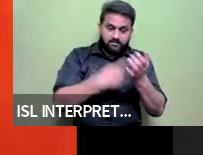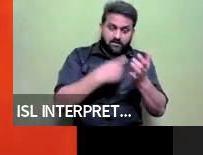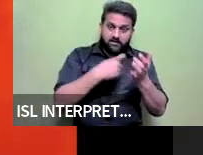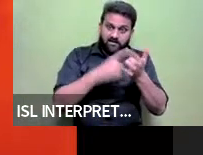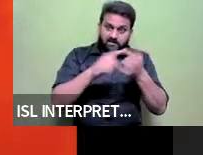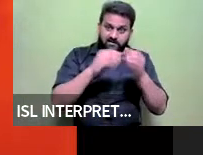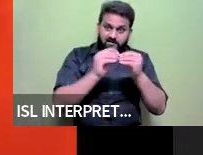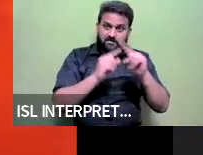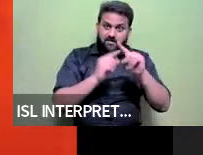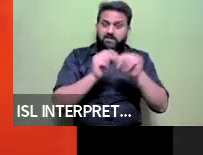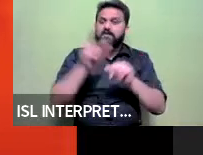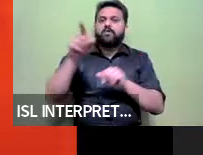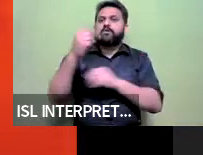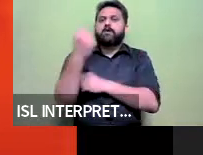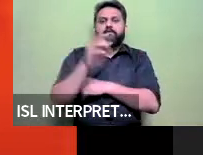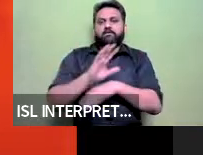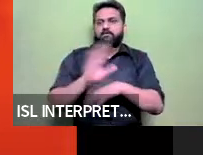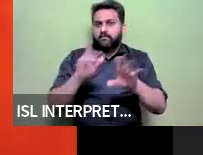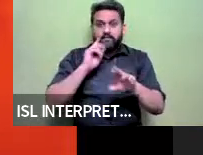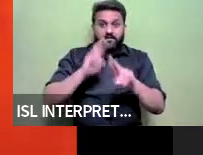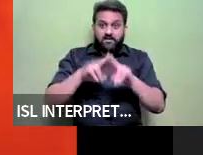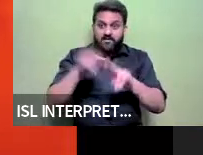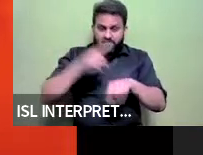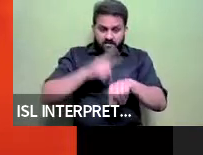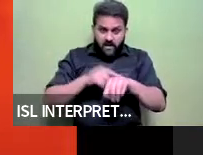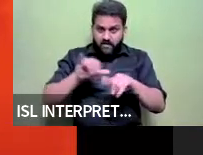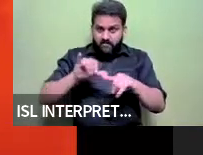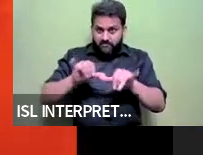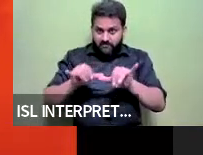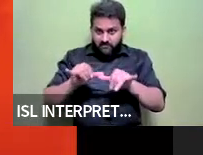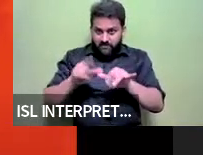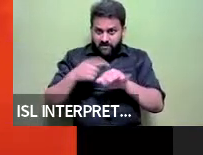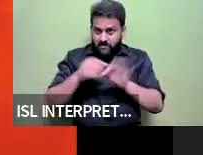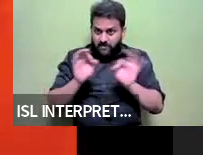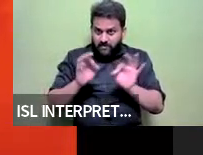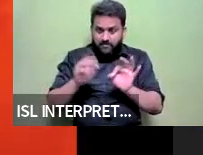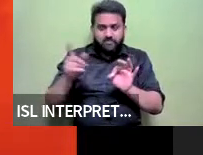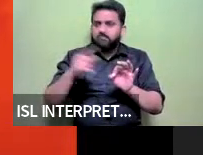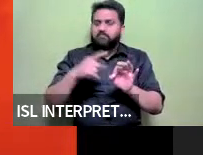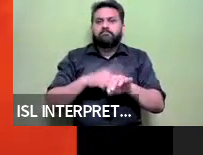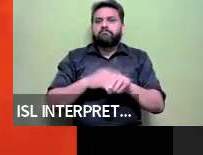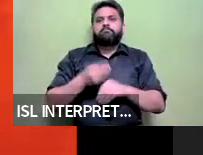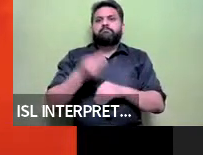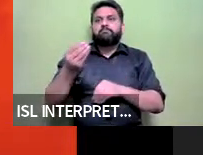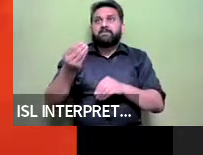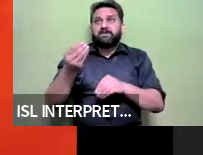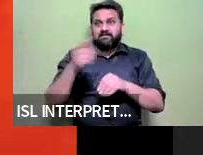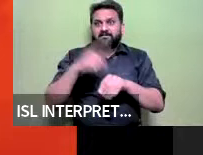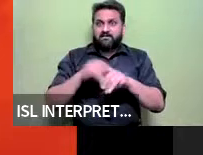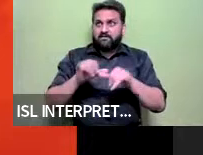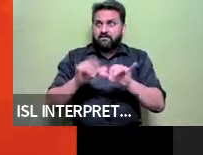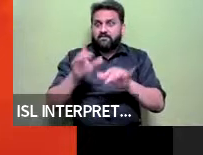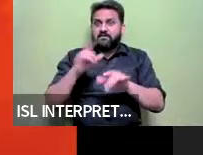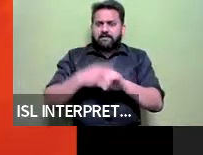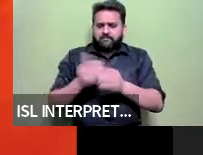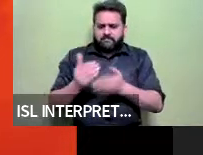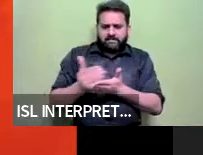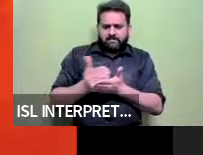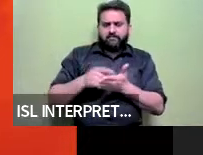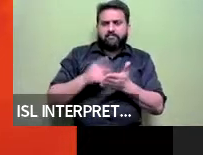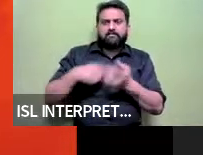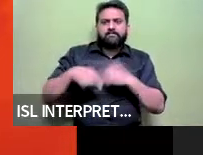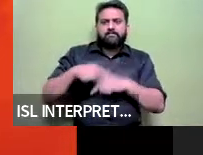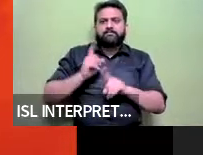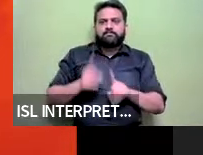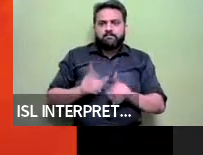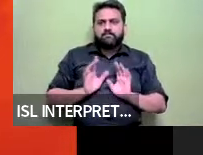not your right. So if you do not reserve the time for that, you will not be given. So you should reserve the time, and it shows a